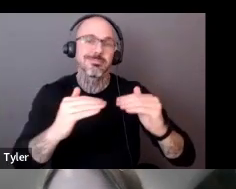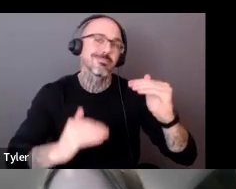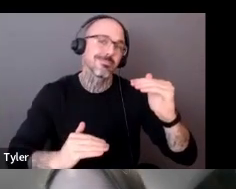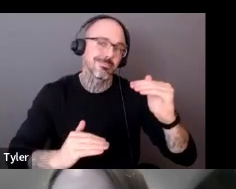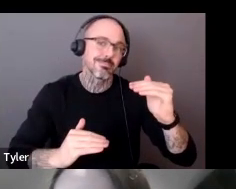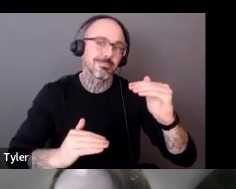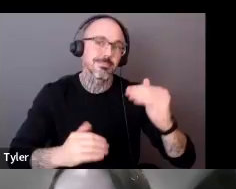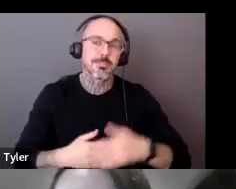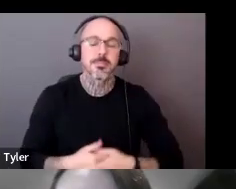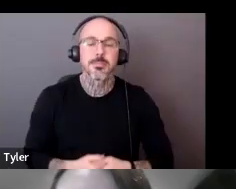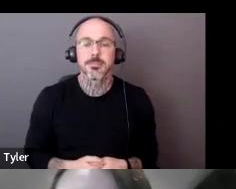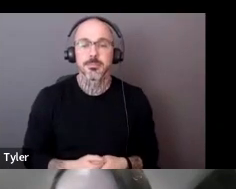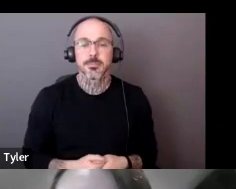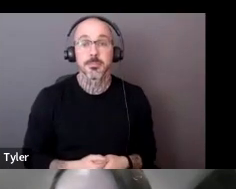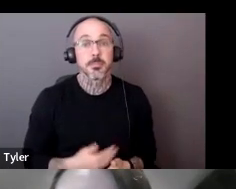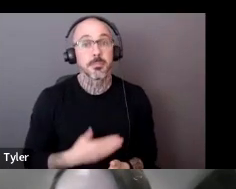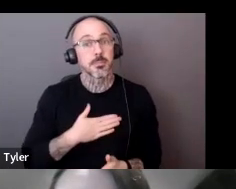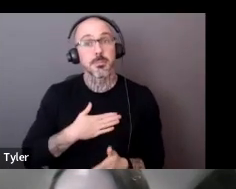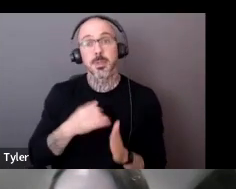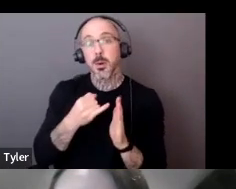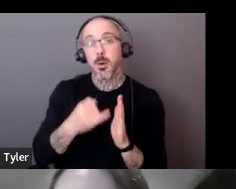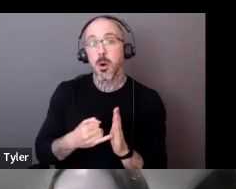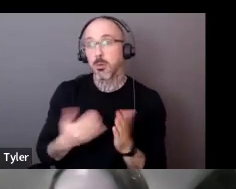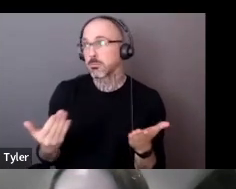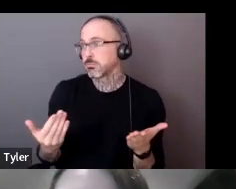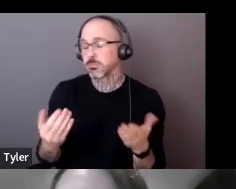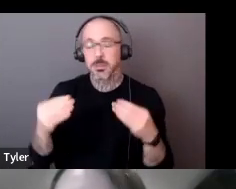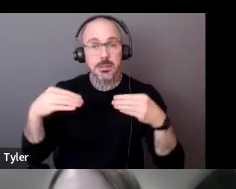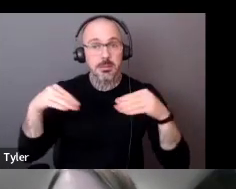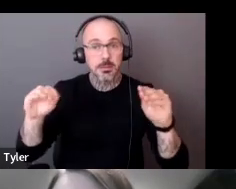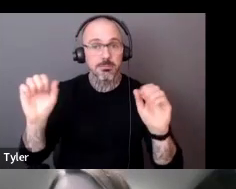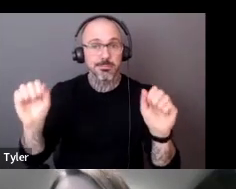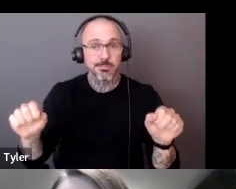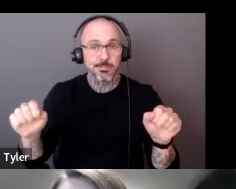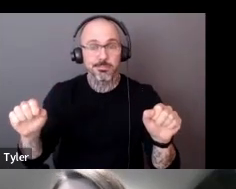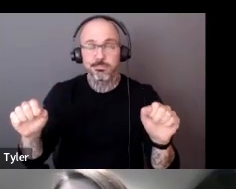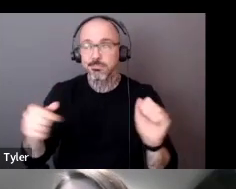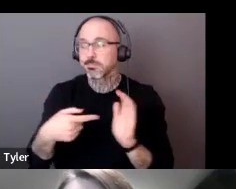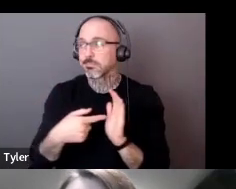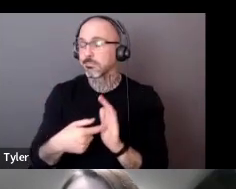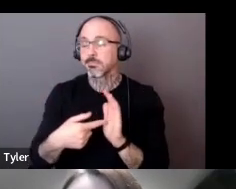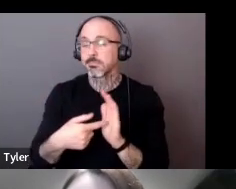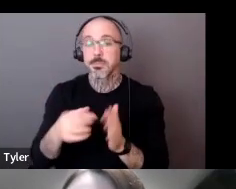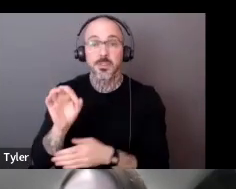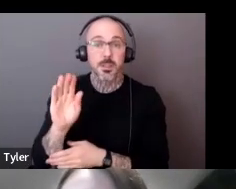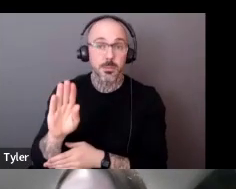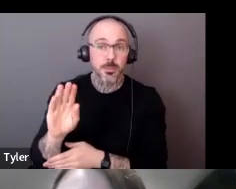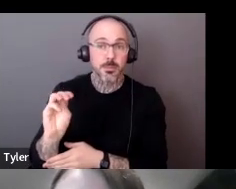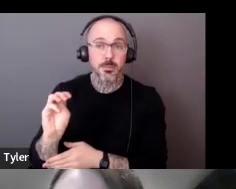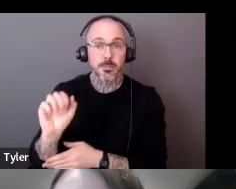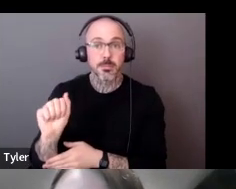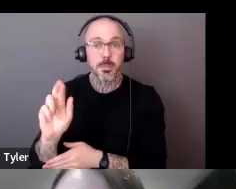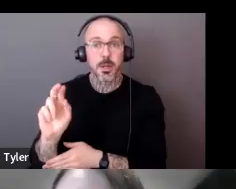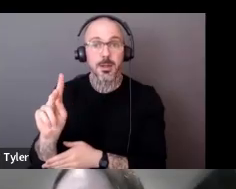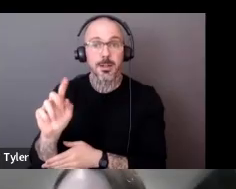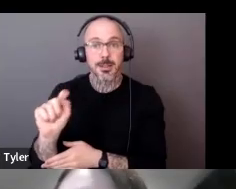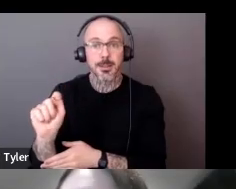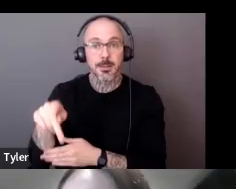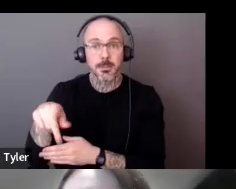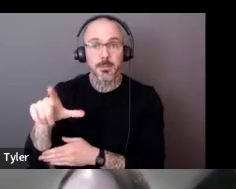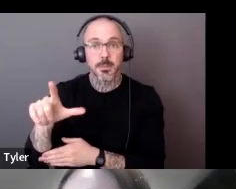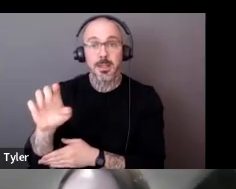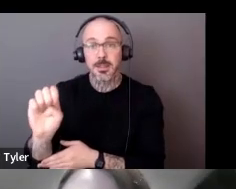I can sell my artwork on places like Marketplace, but I have to be careful with